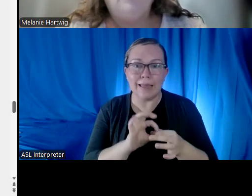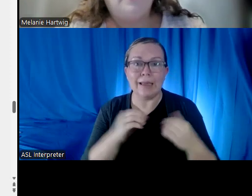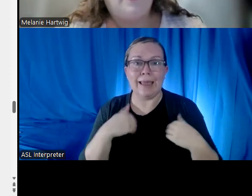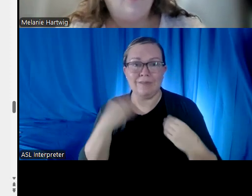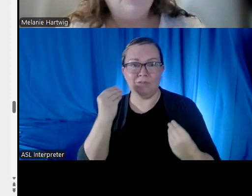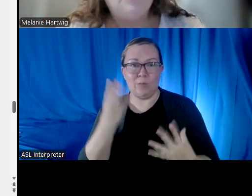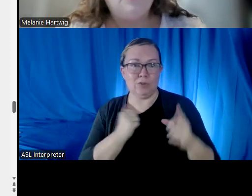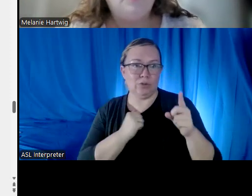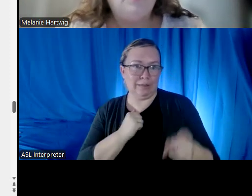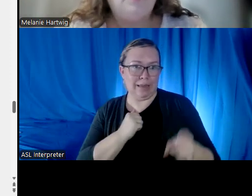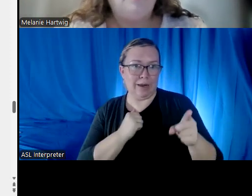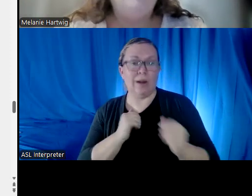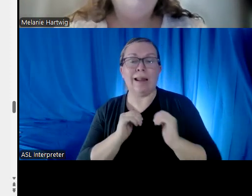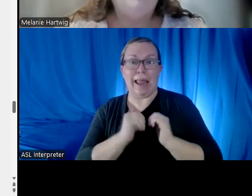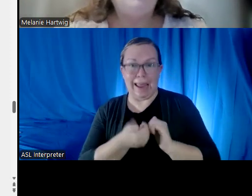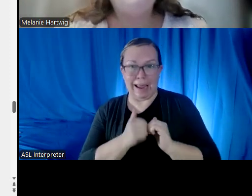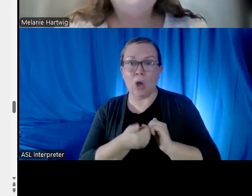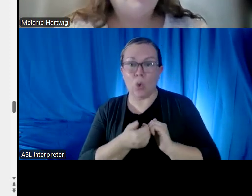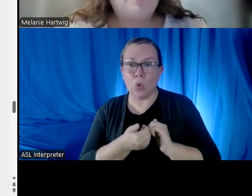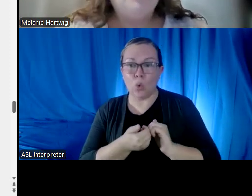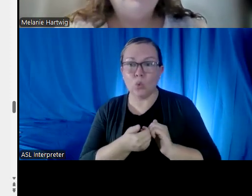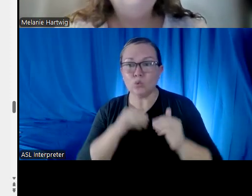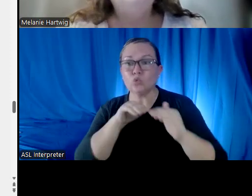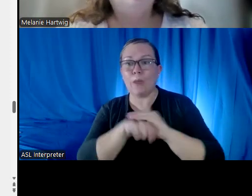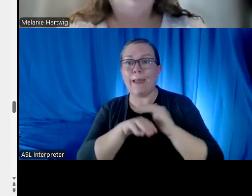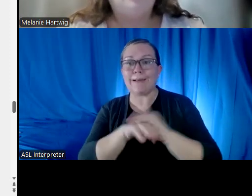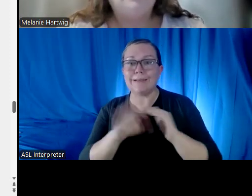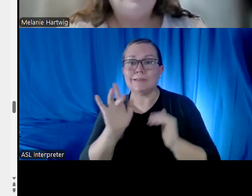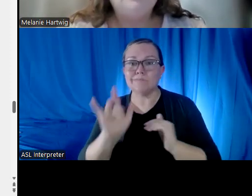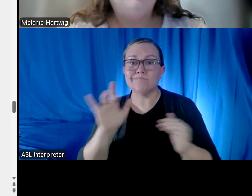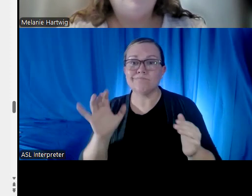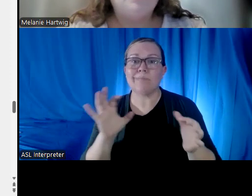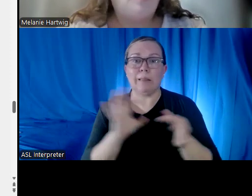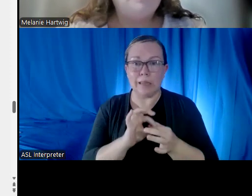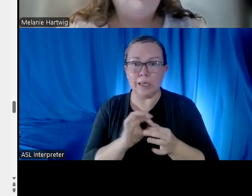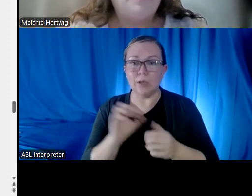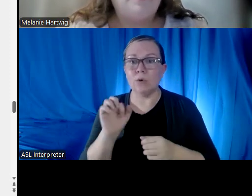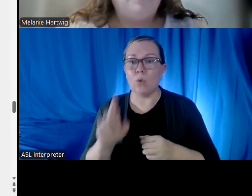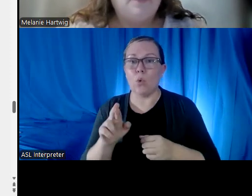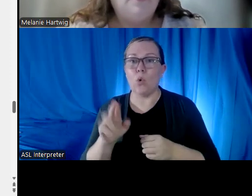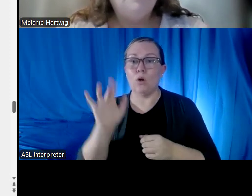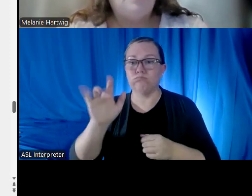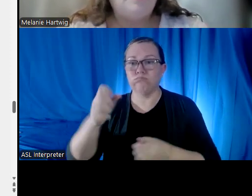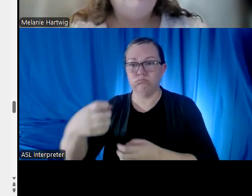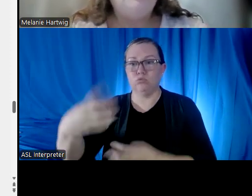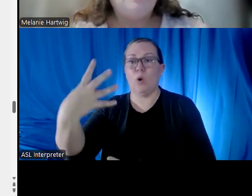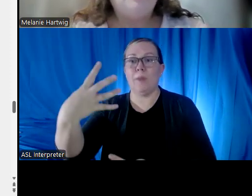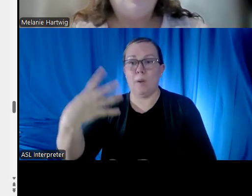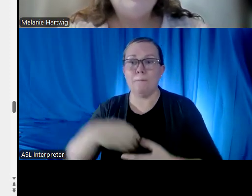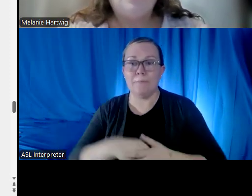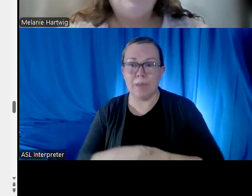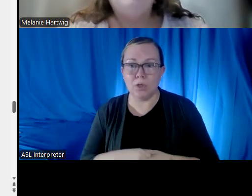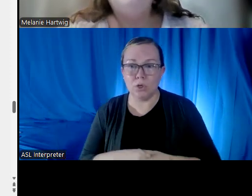here on how to access the hyperlinks or links from a drop-down menu. And